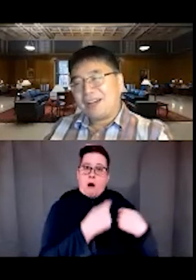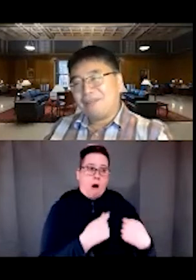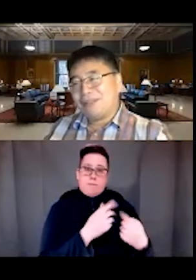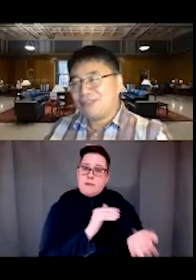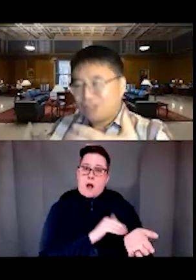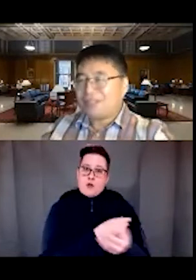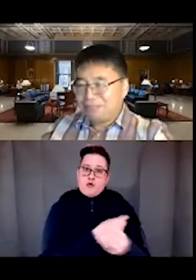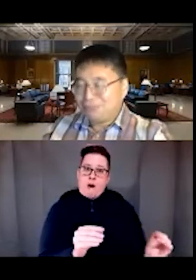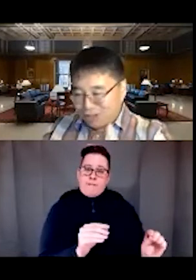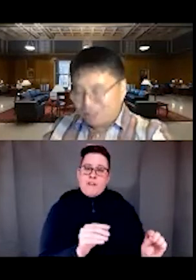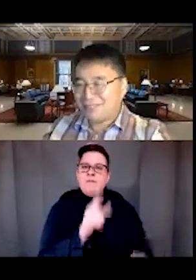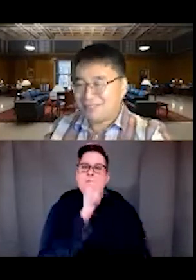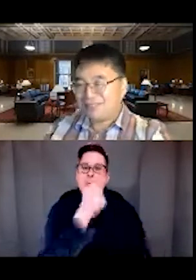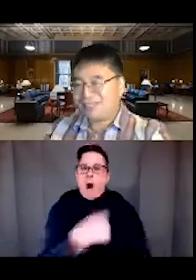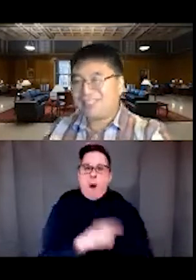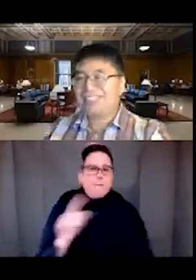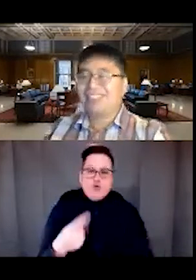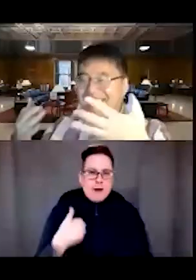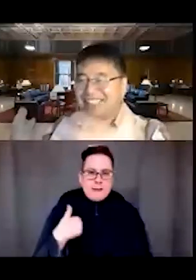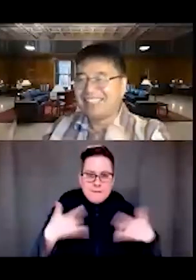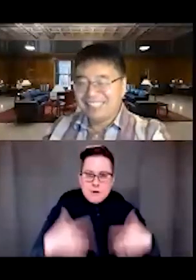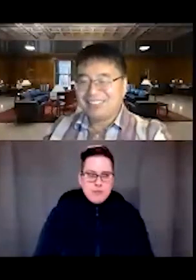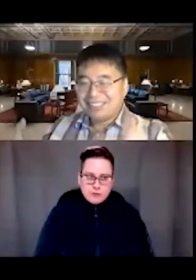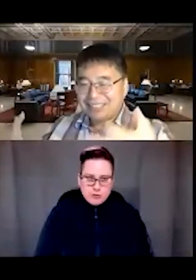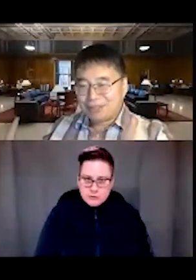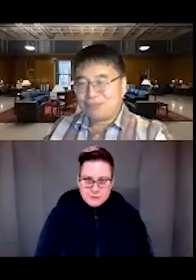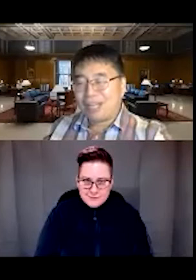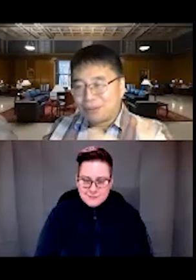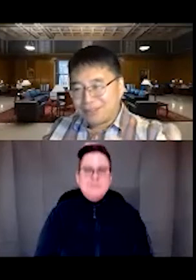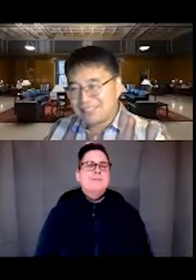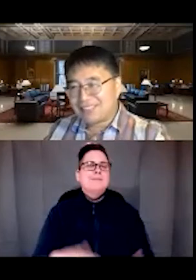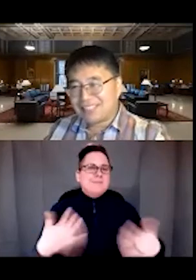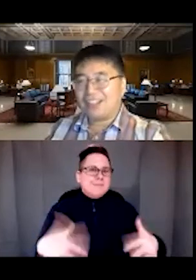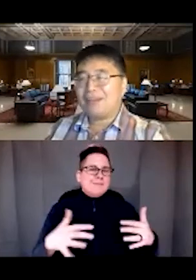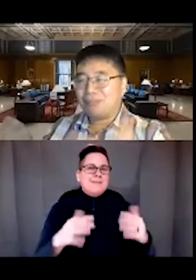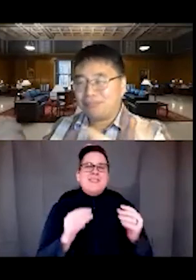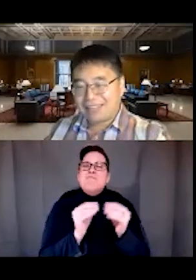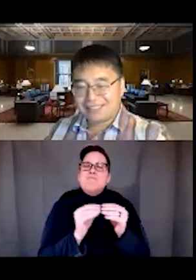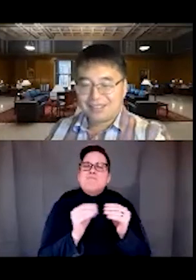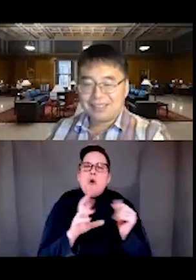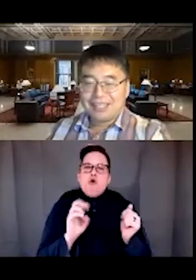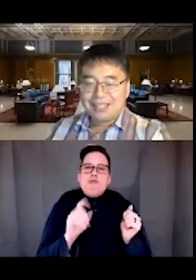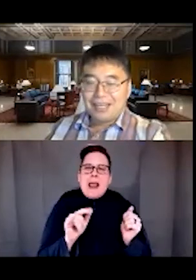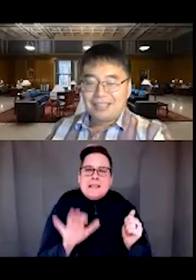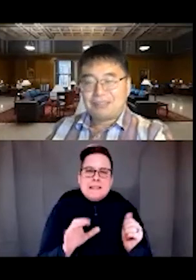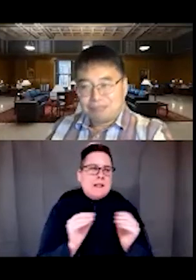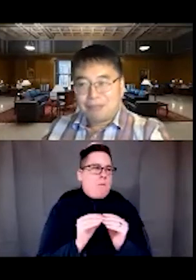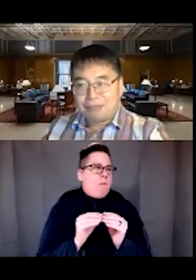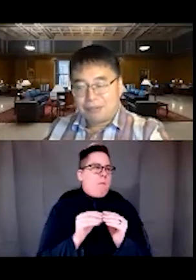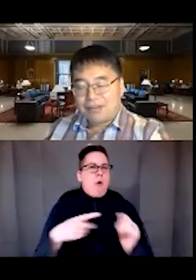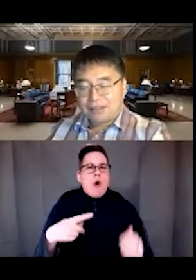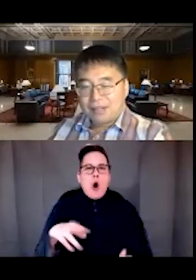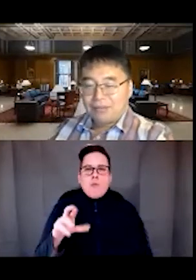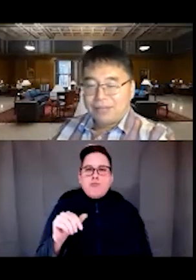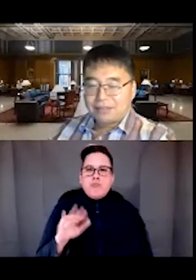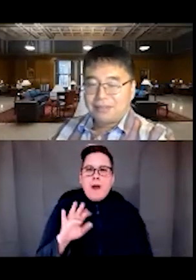don't come in with just depression. So it's a lot more realistic. It's a lot more practical, and it